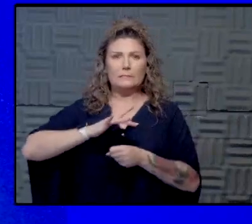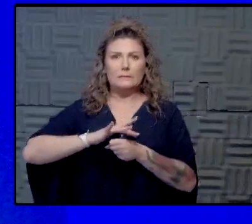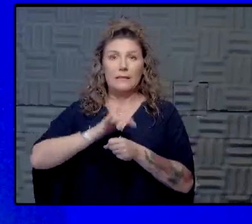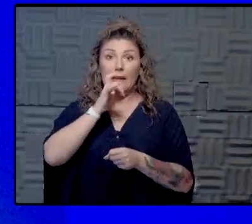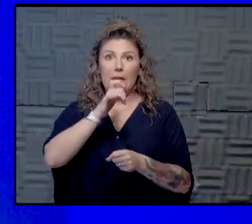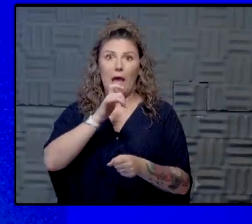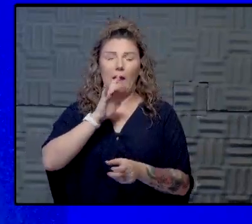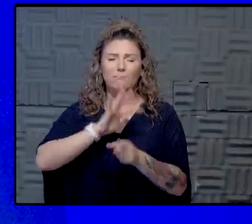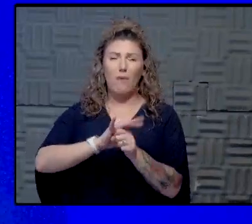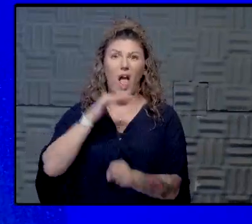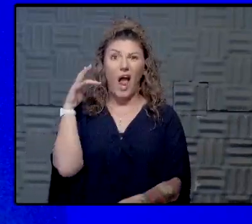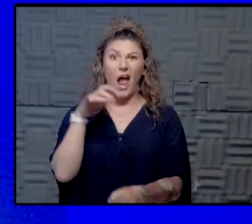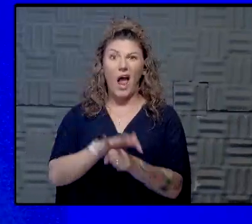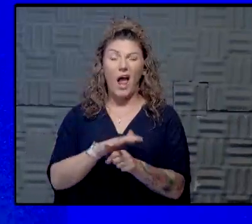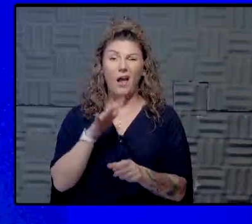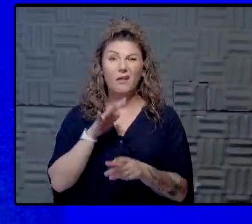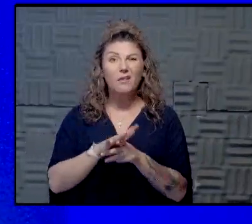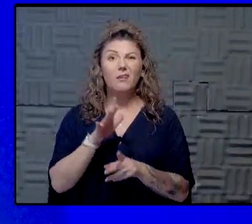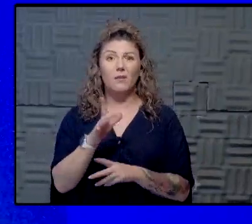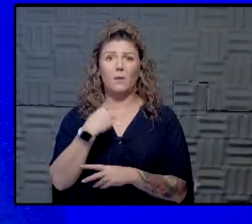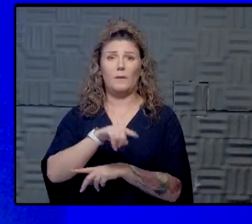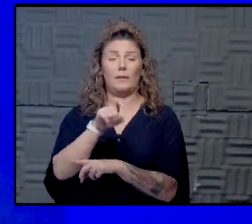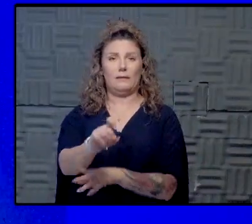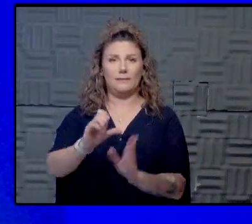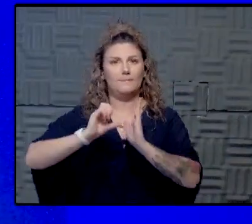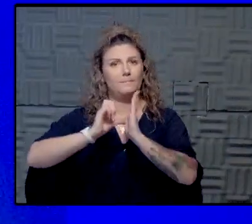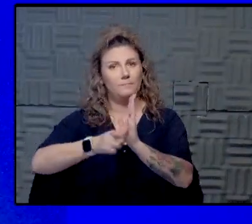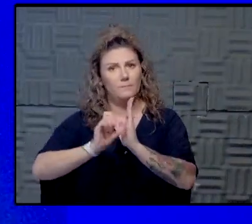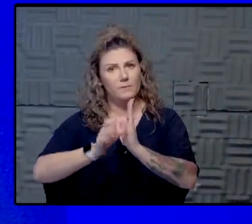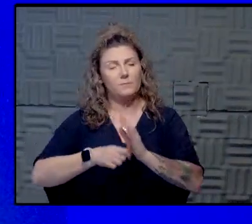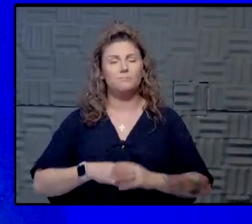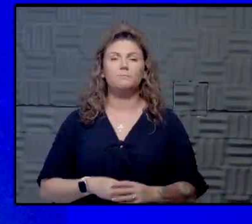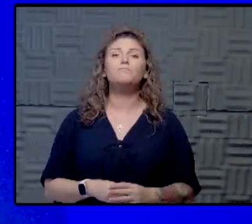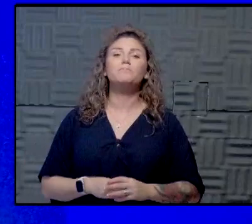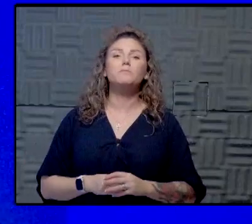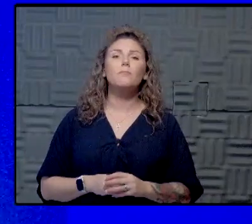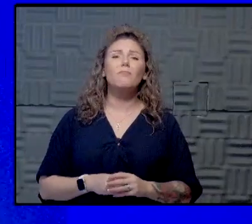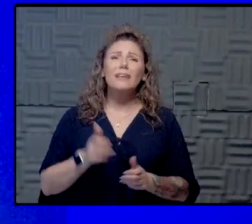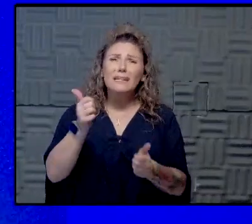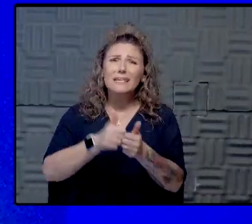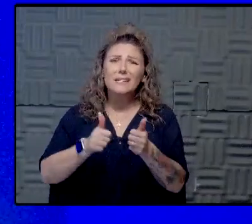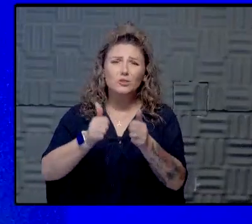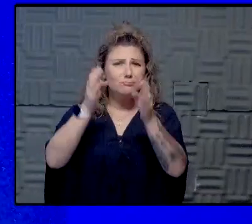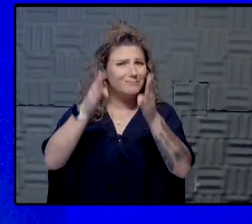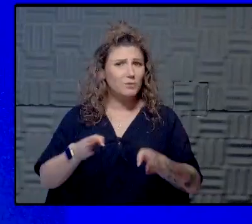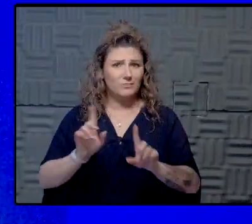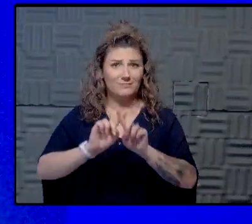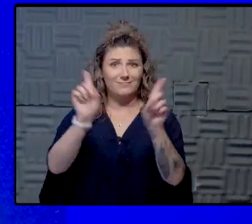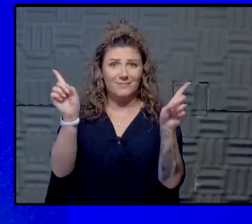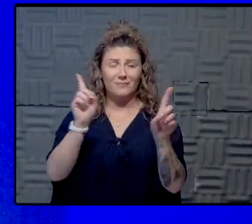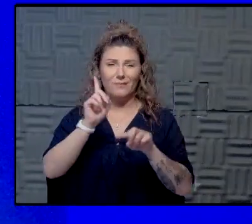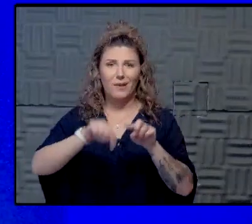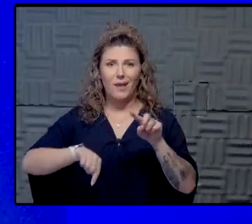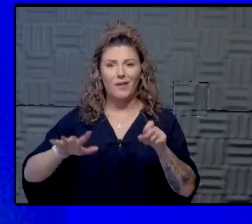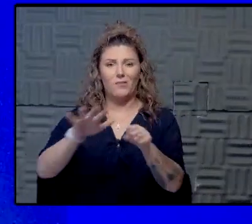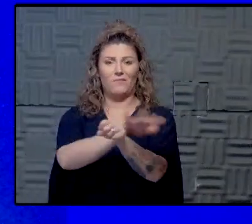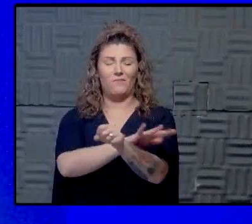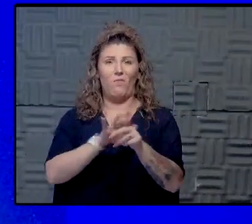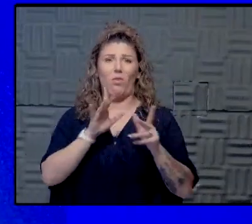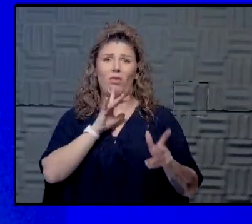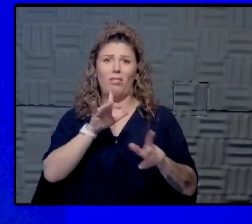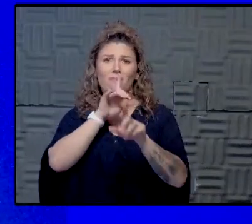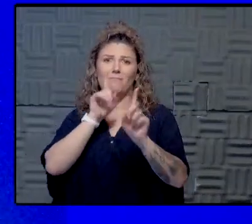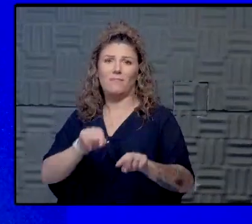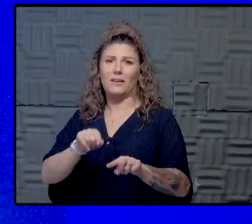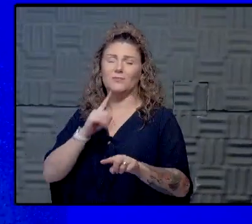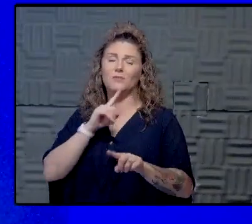big peaks is kind of where, really I think what we want to stress. And so, but every person's going to be different, so probably can't make a complete, is it going to be there